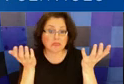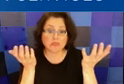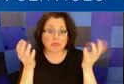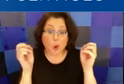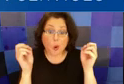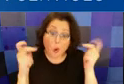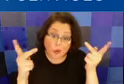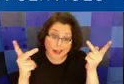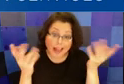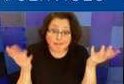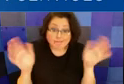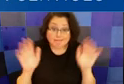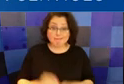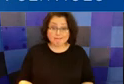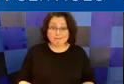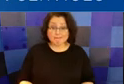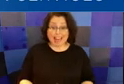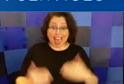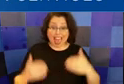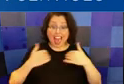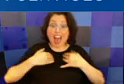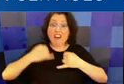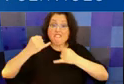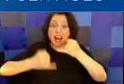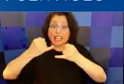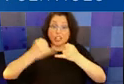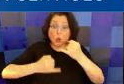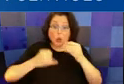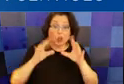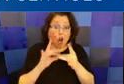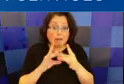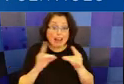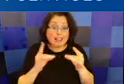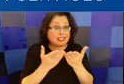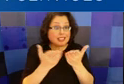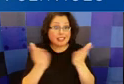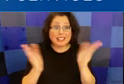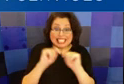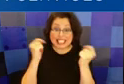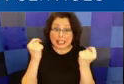Okay, are there any final comments from the project team?